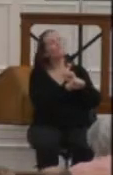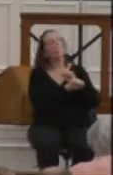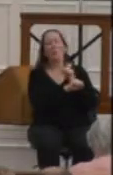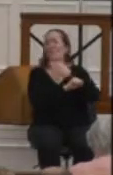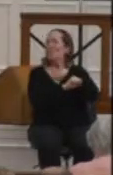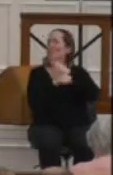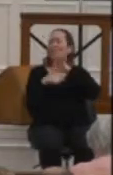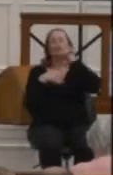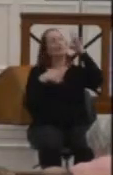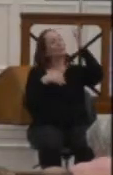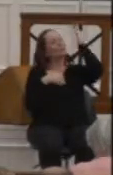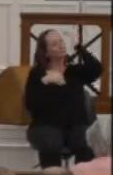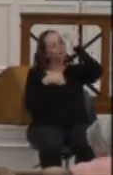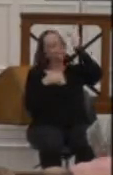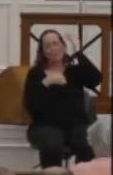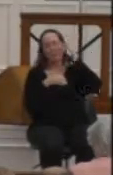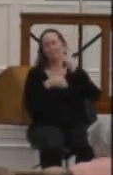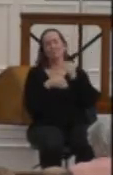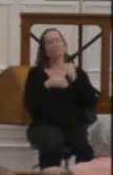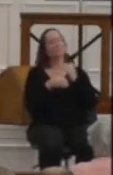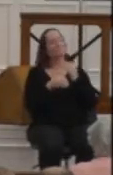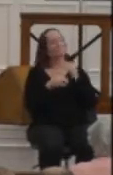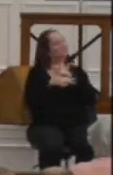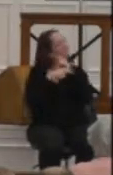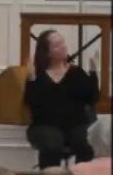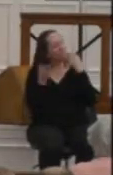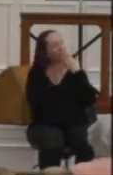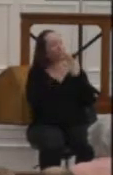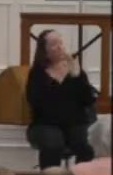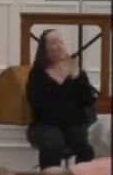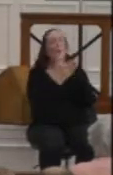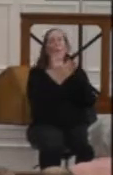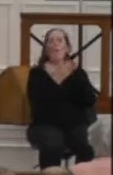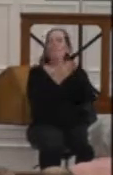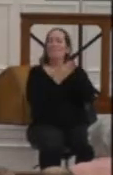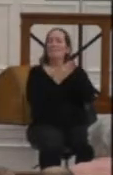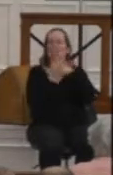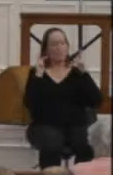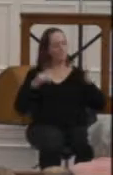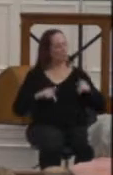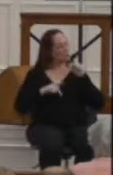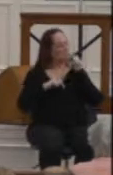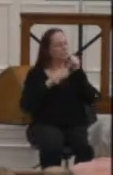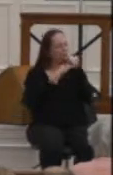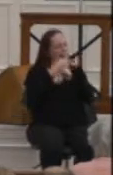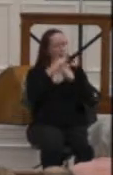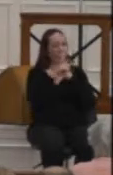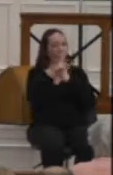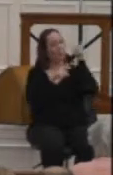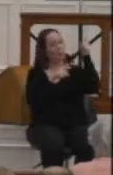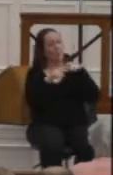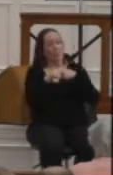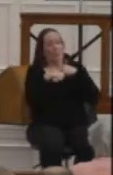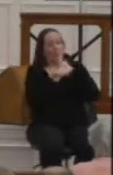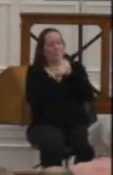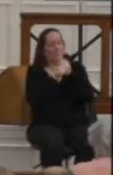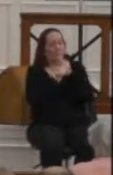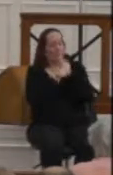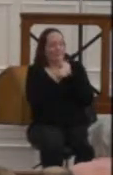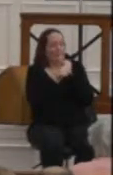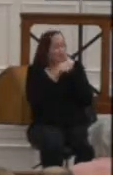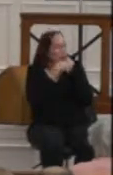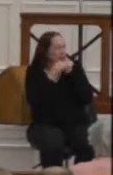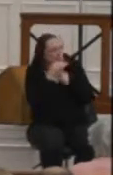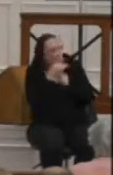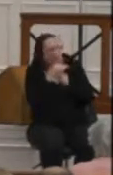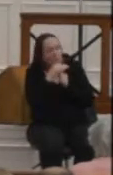my soul knows it very well. My frame was not hidden from you when I was made in secret and skillfully